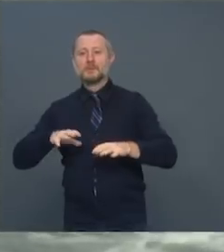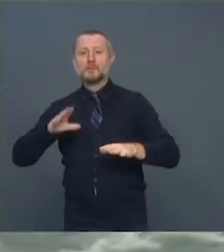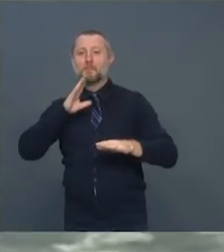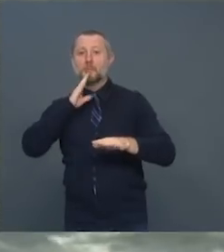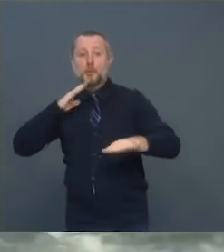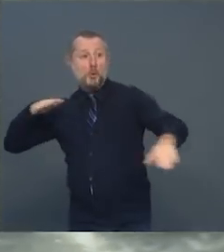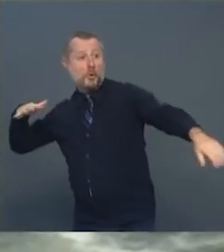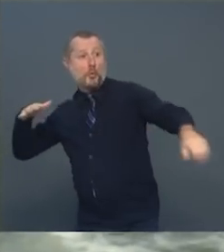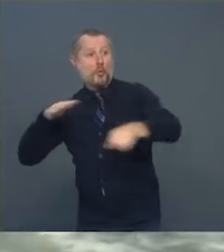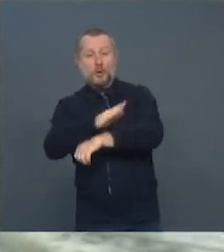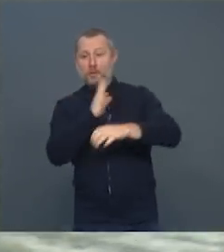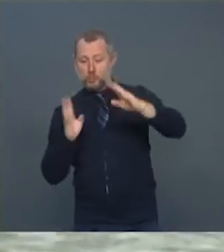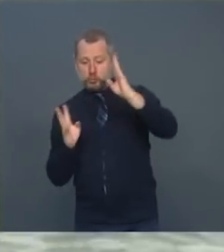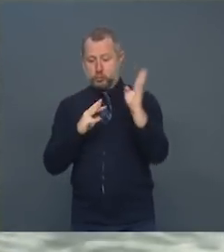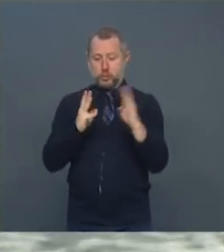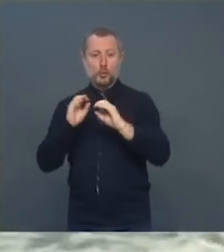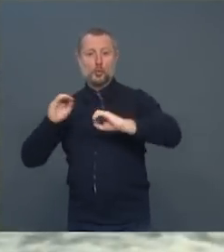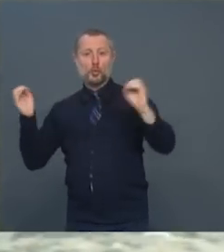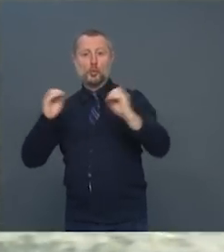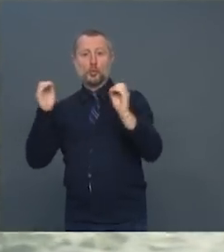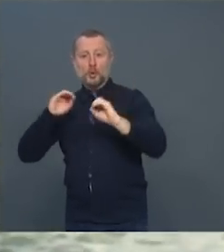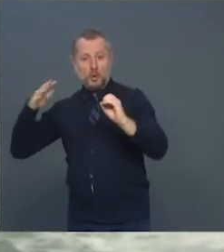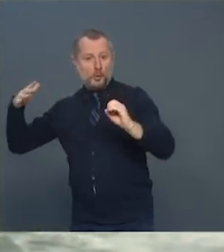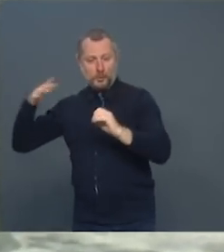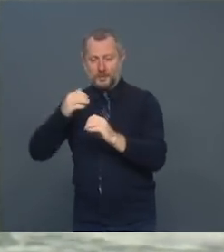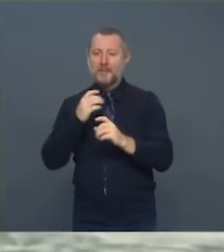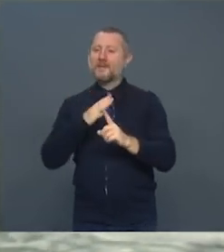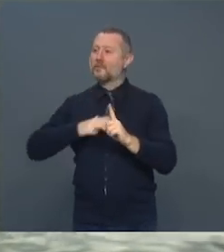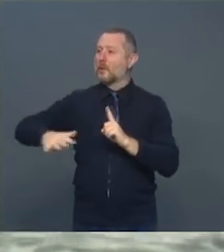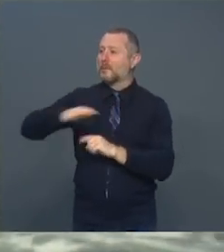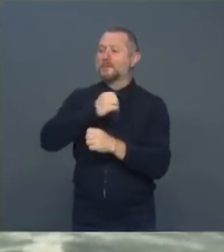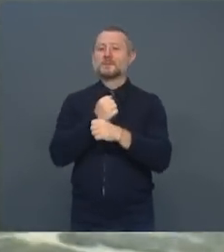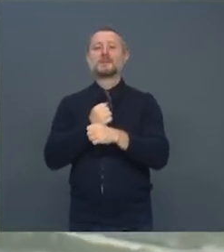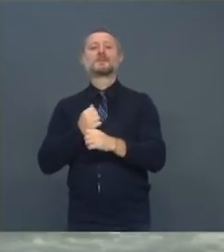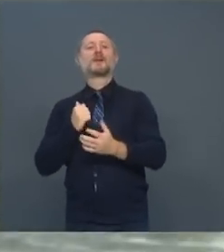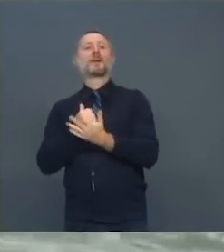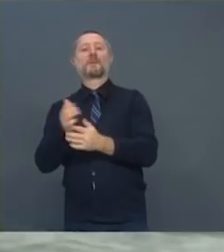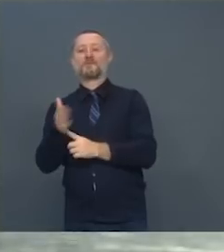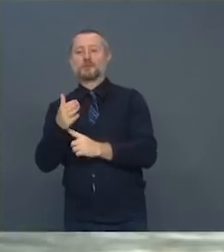with the ecology. They help with fisheries. They stimulate tourism.